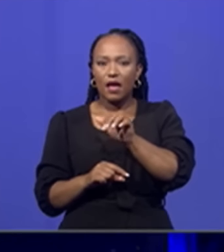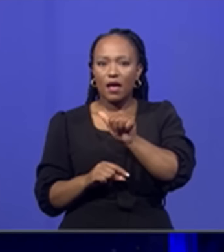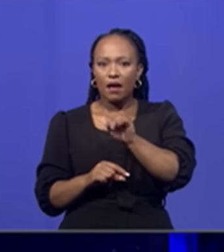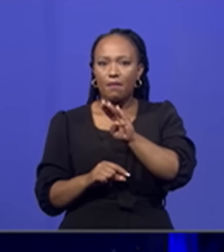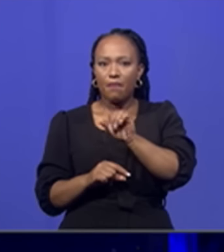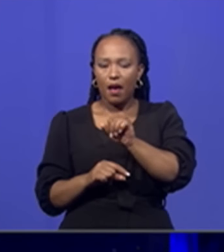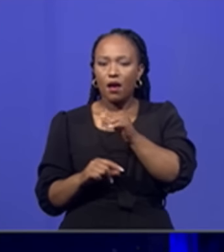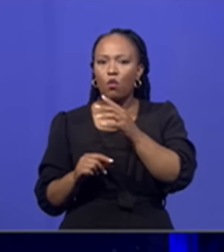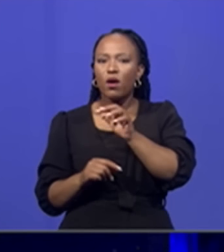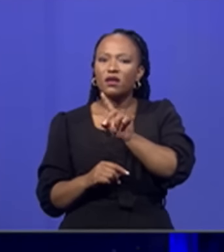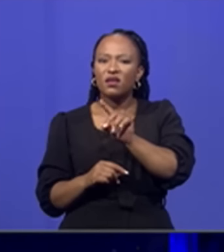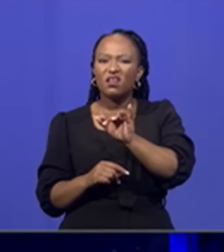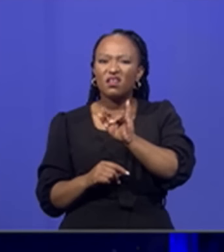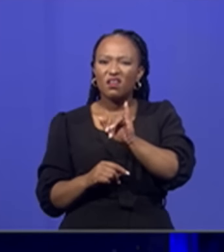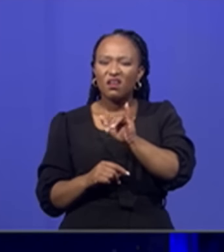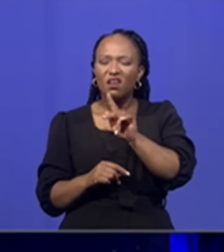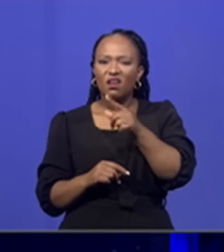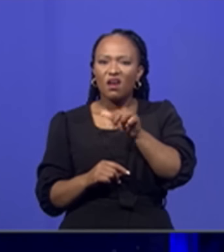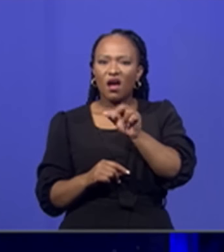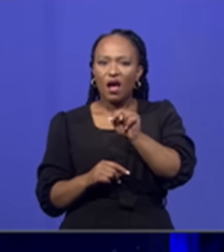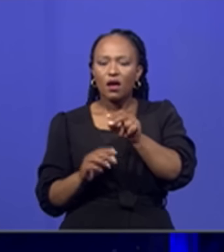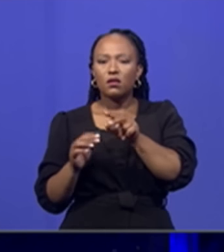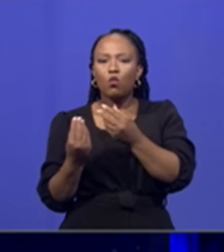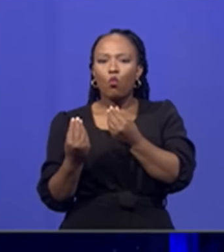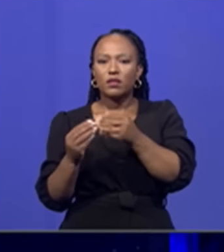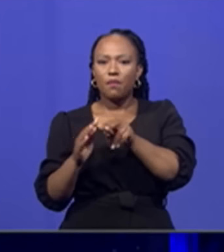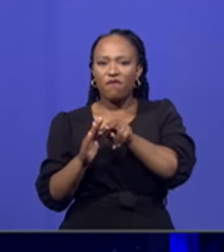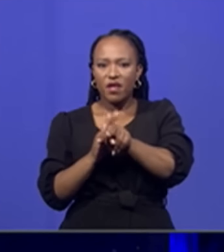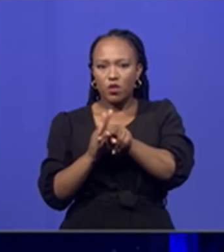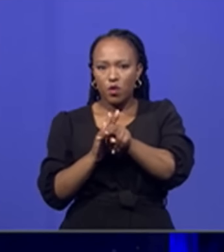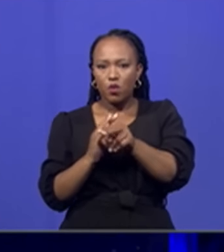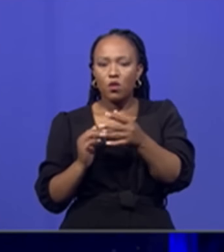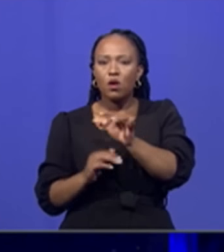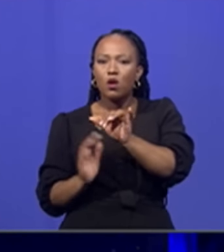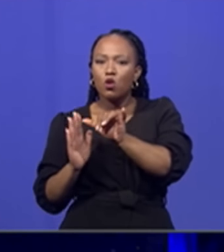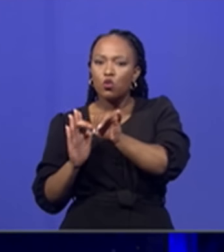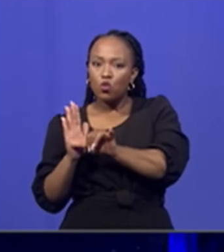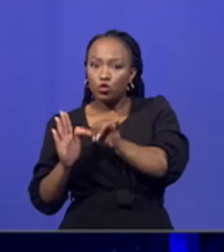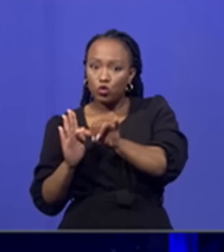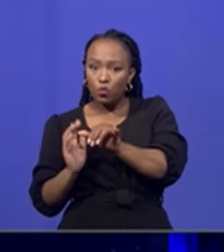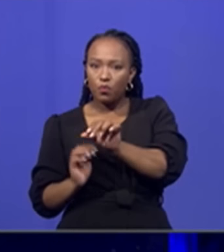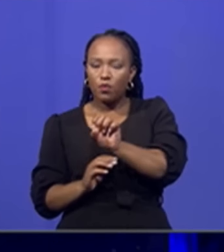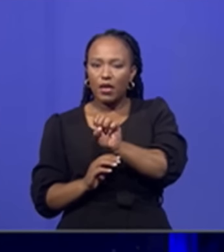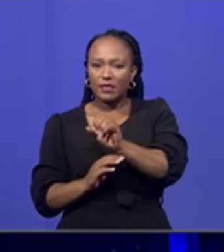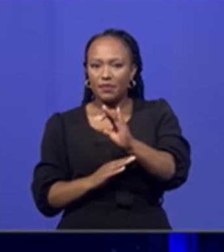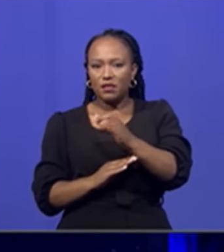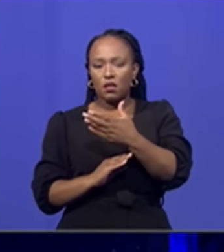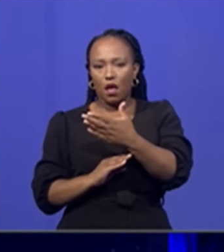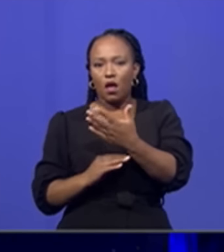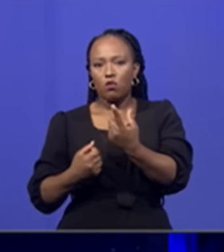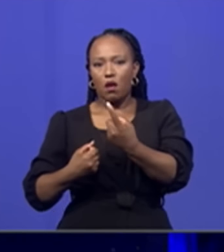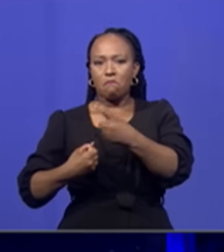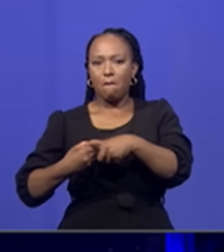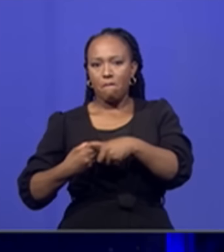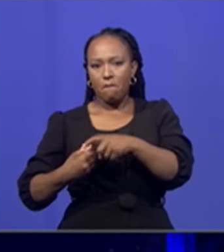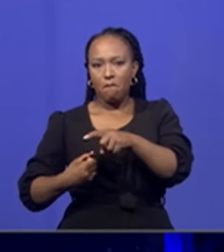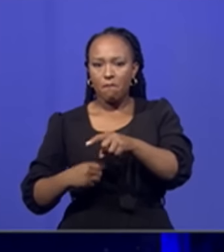dikgang lo pesa ditabeng tsa rona ka video ya WhatsApp mme o ka subscribe ho YouTube ya rona e leng SABC Ditaba _